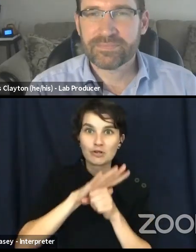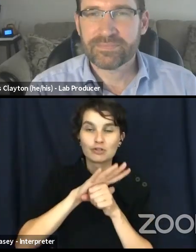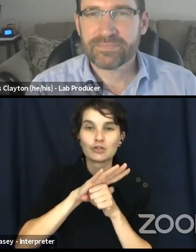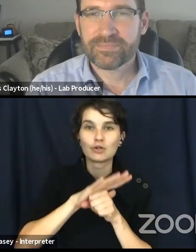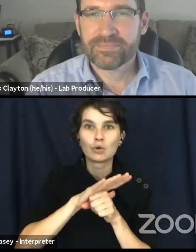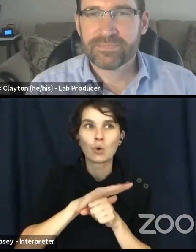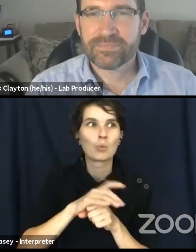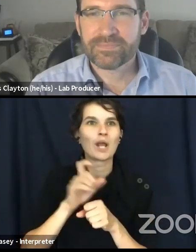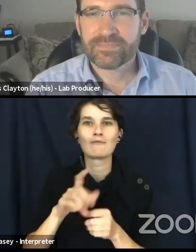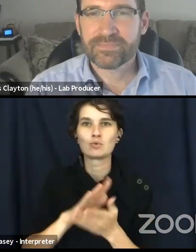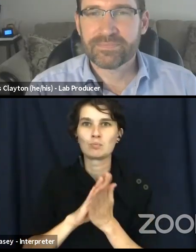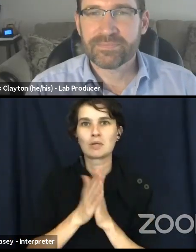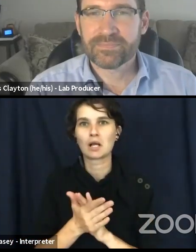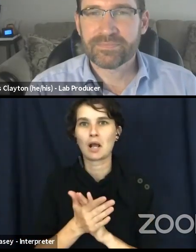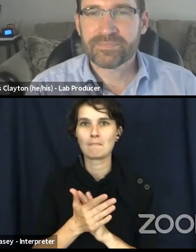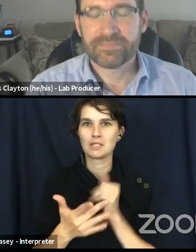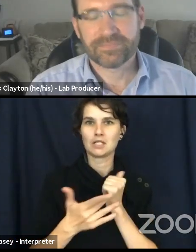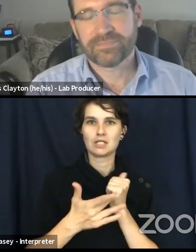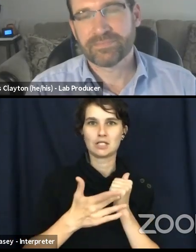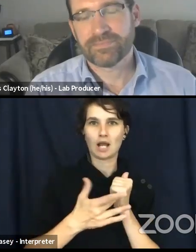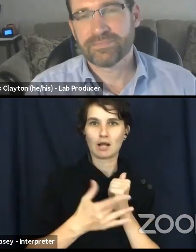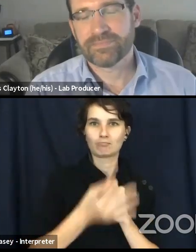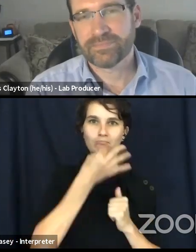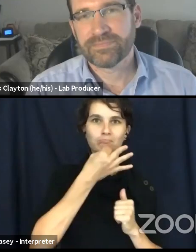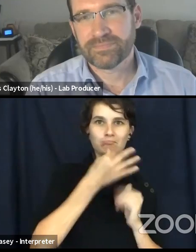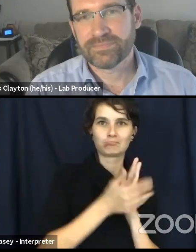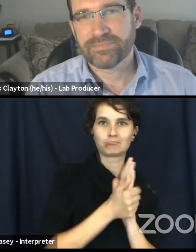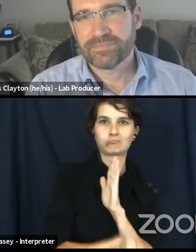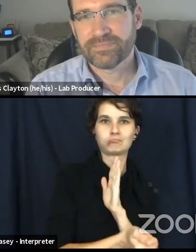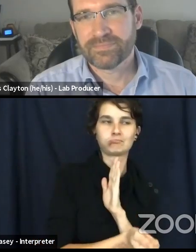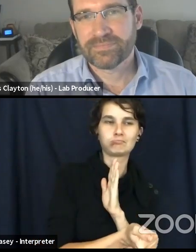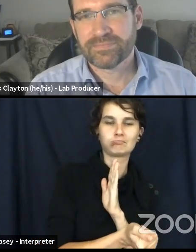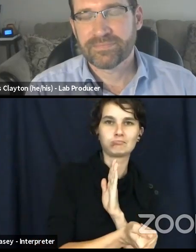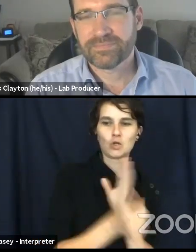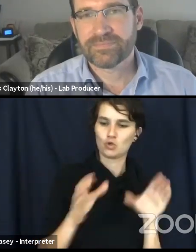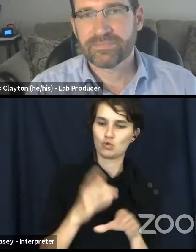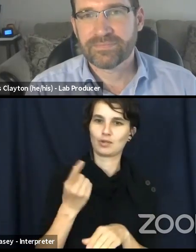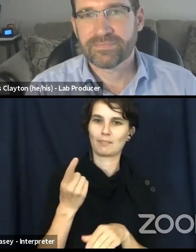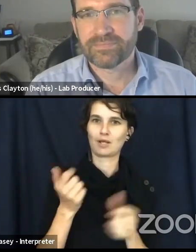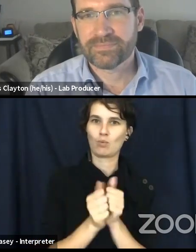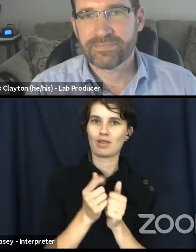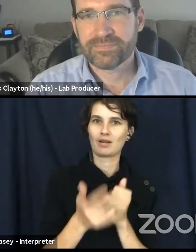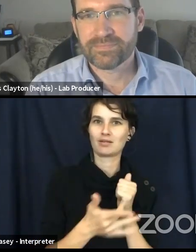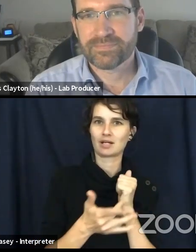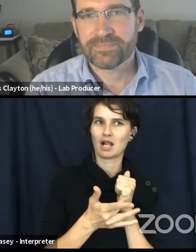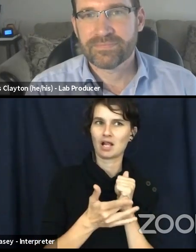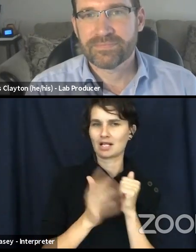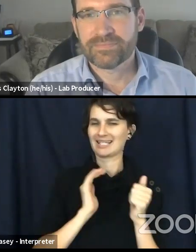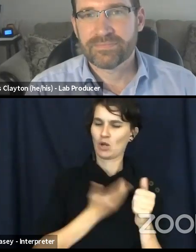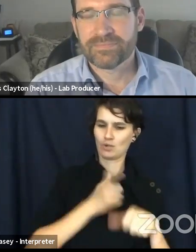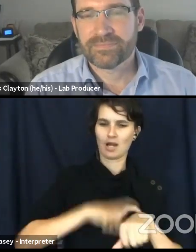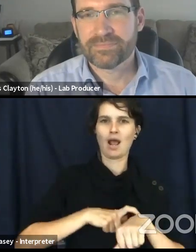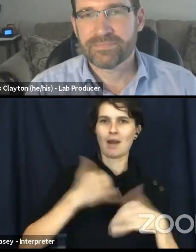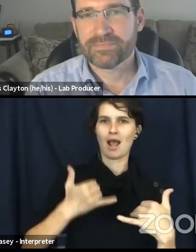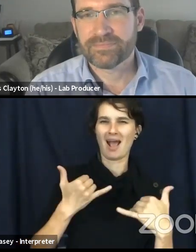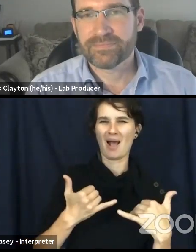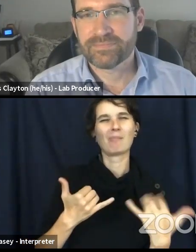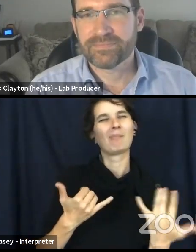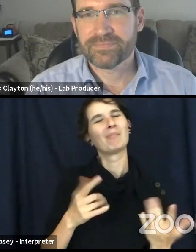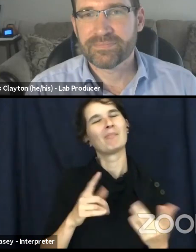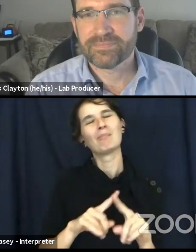to become all very tech savvy and like, you know, like really do something with technology because this is our time. But in a strange way, like